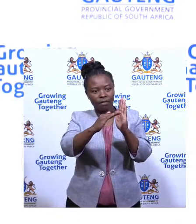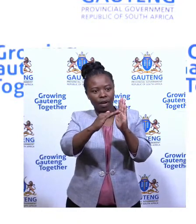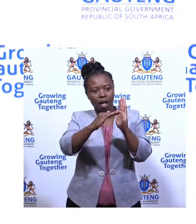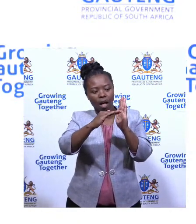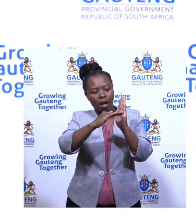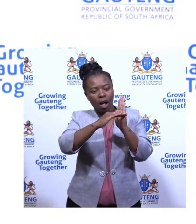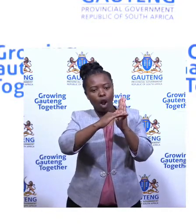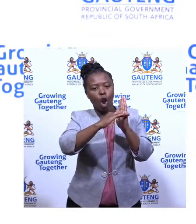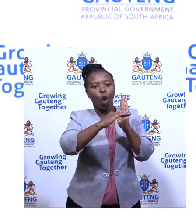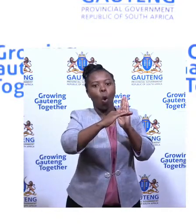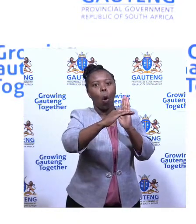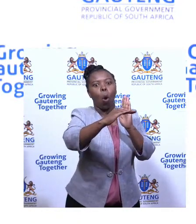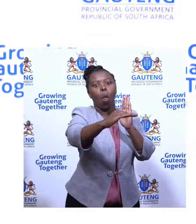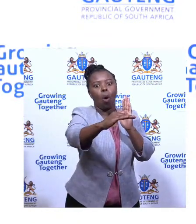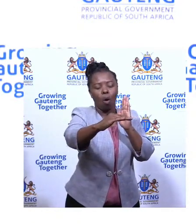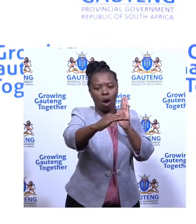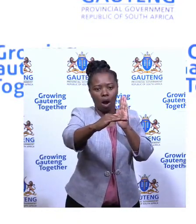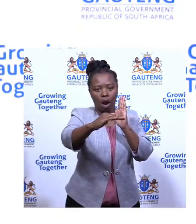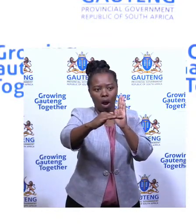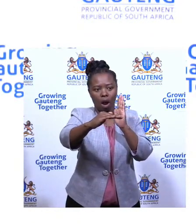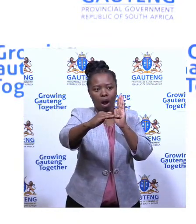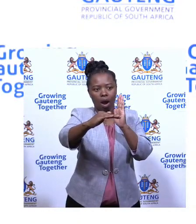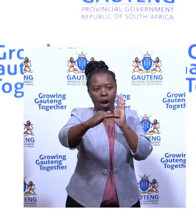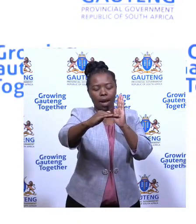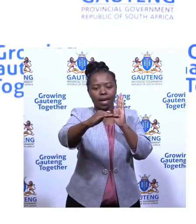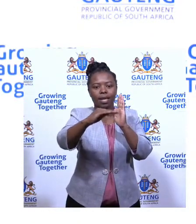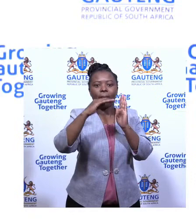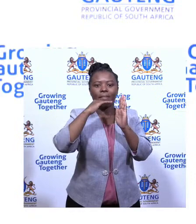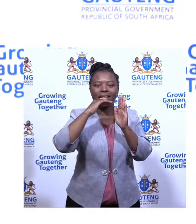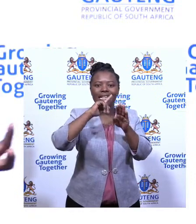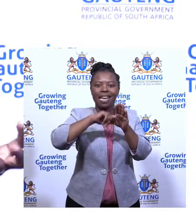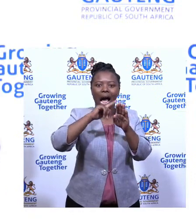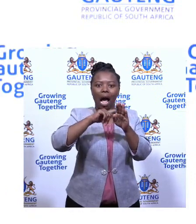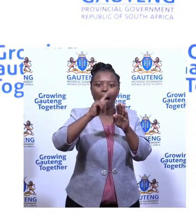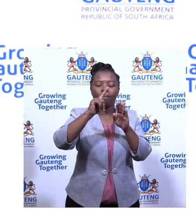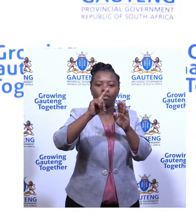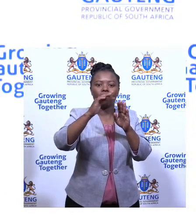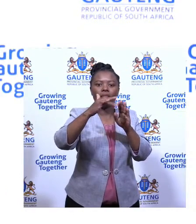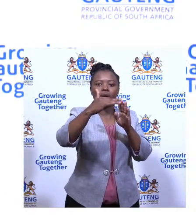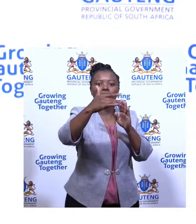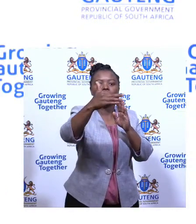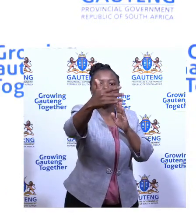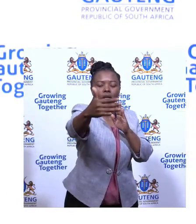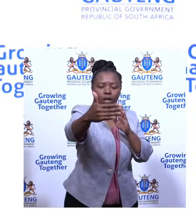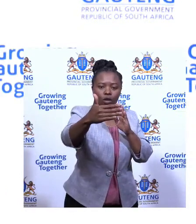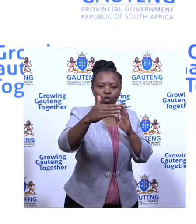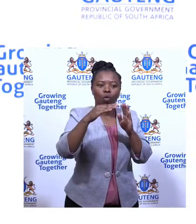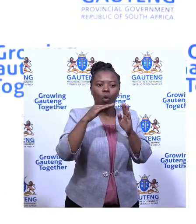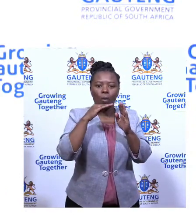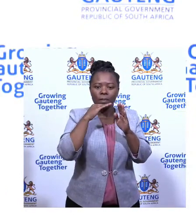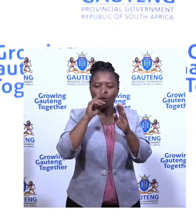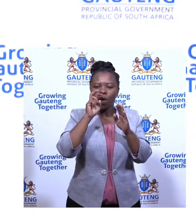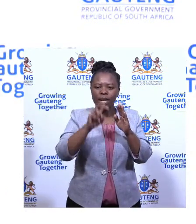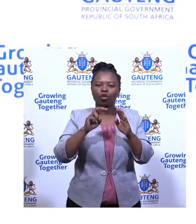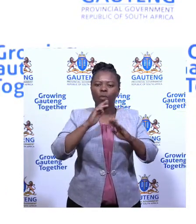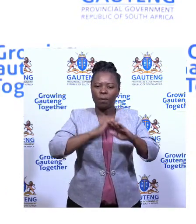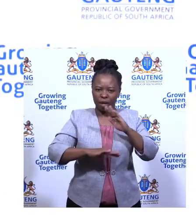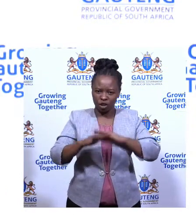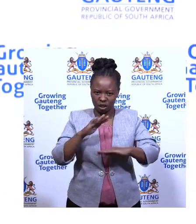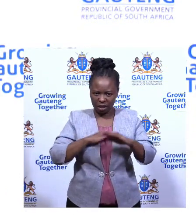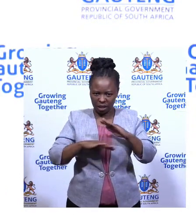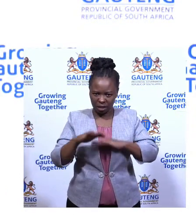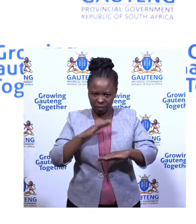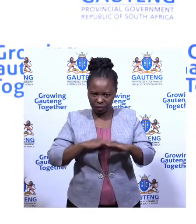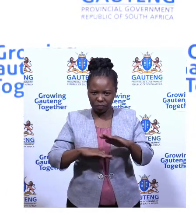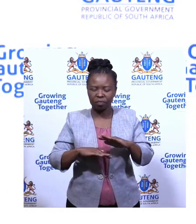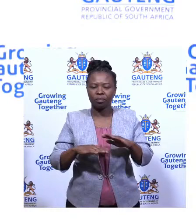elongated, going over a longer period of time, which basically means we need to be more resilient. We must hold